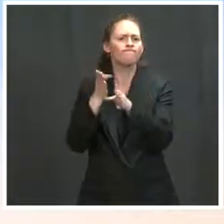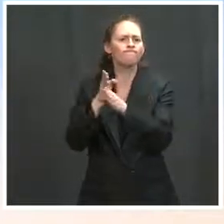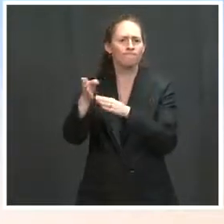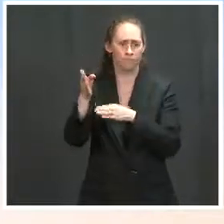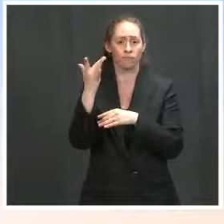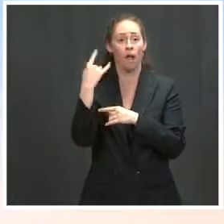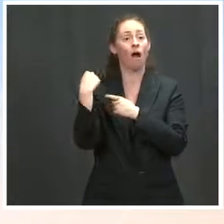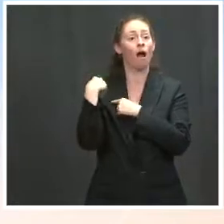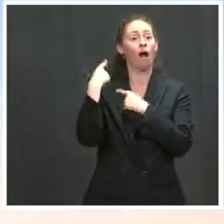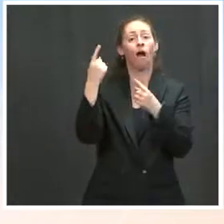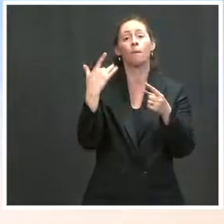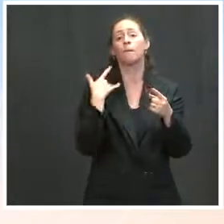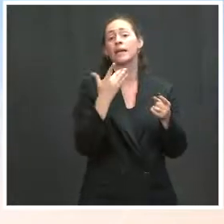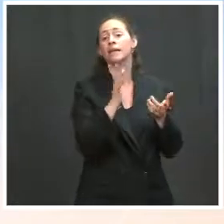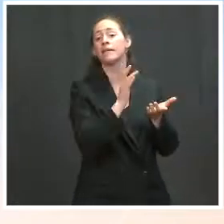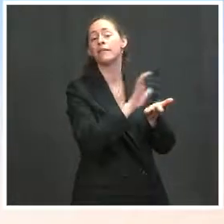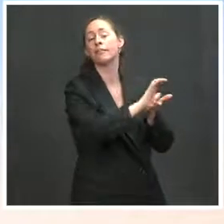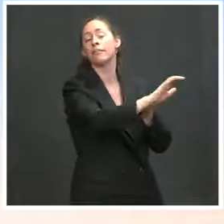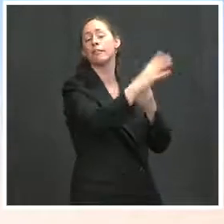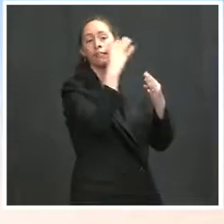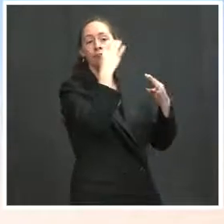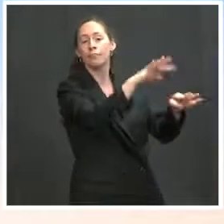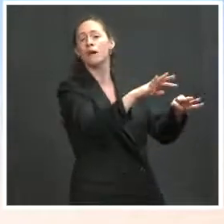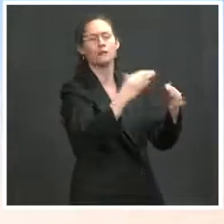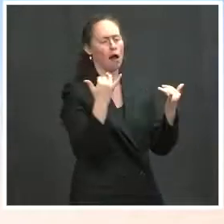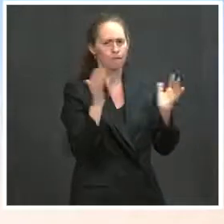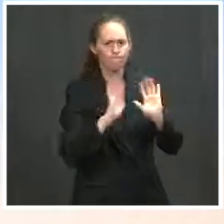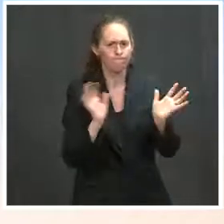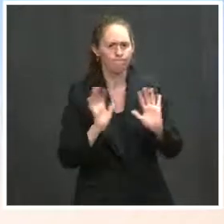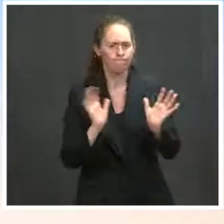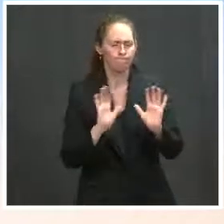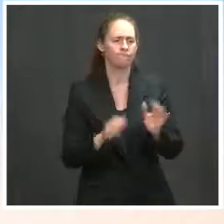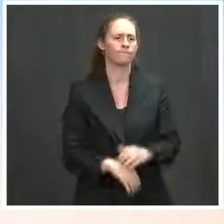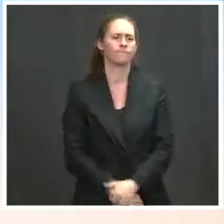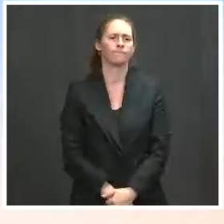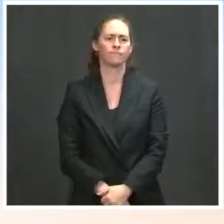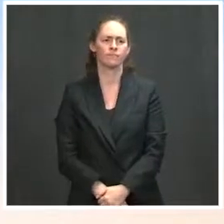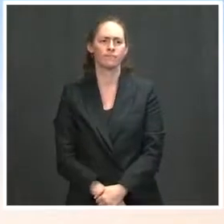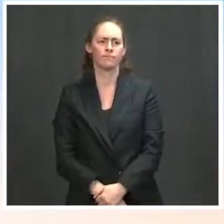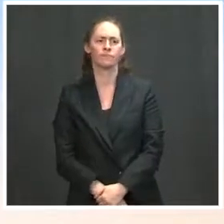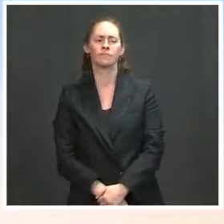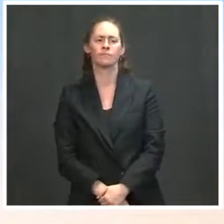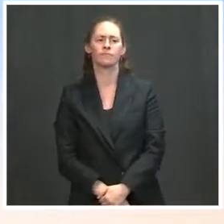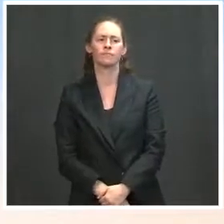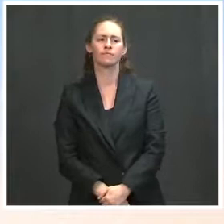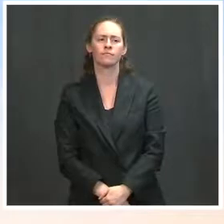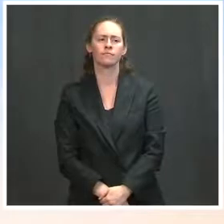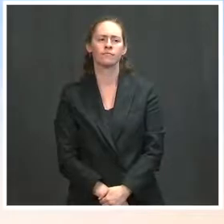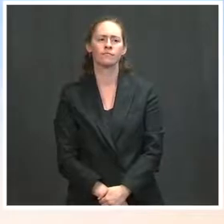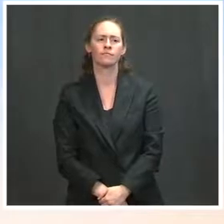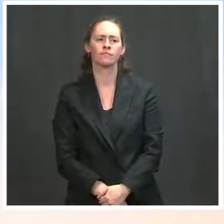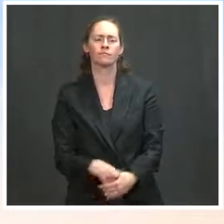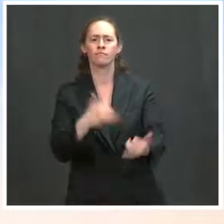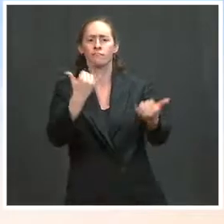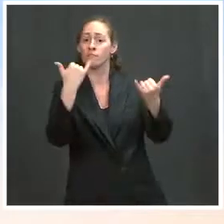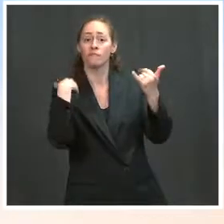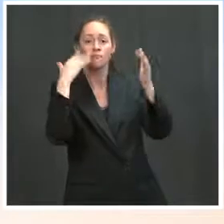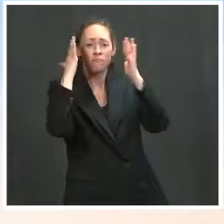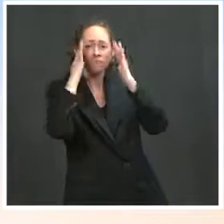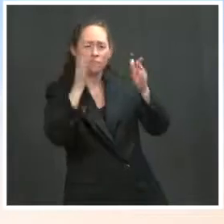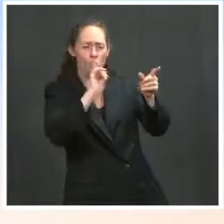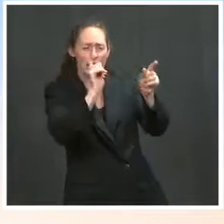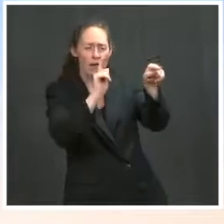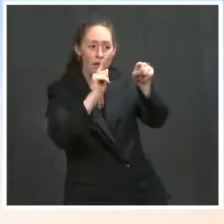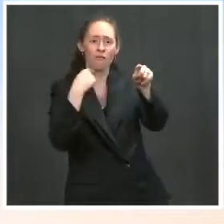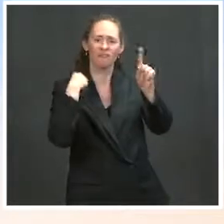And so one of the things that we're doing and we're continuing to do is we've got to meet people where they are. That's why now in many pharmacists you